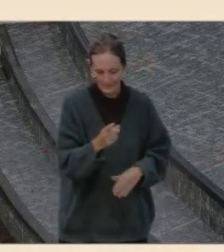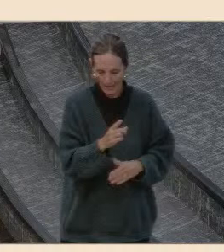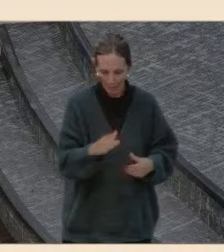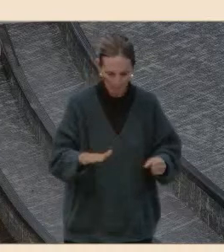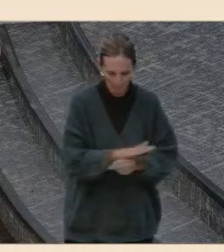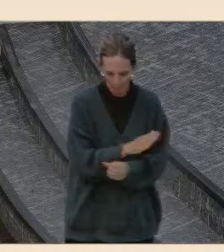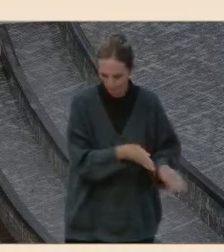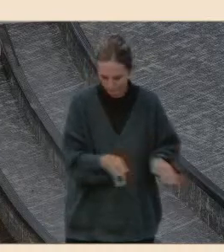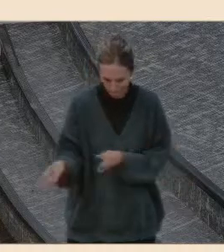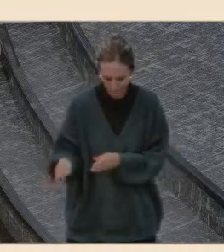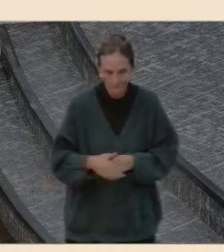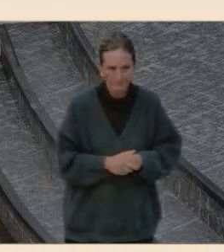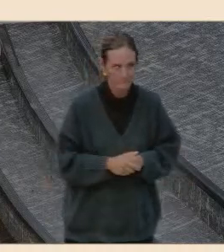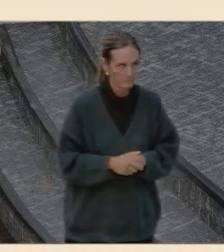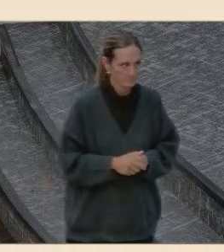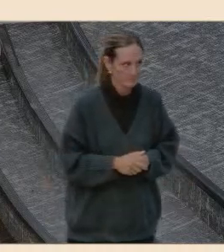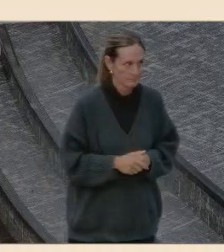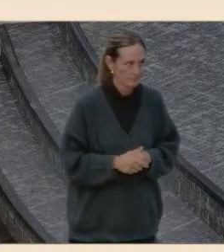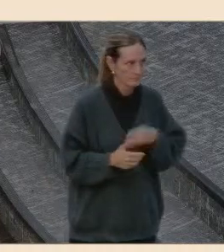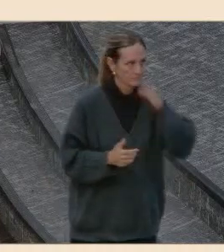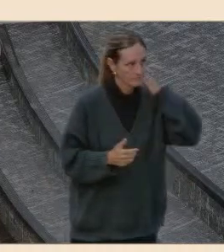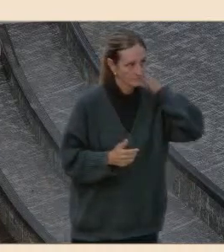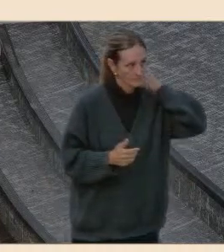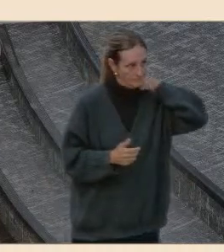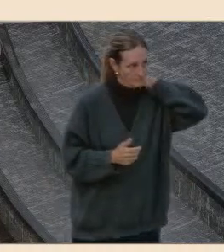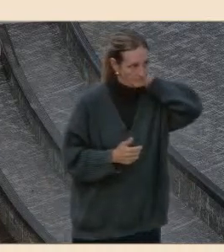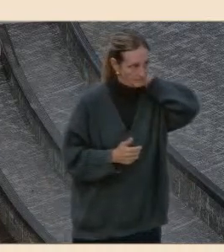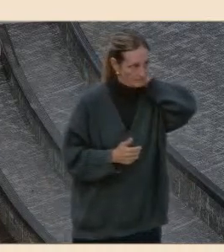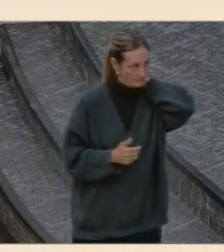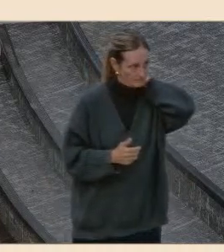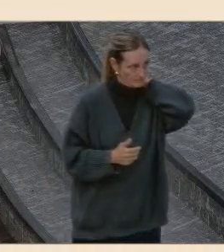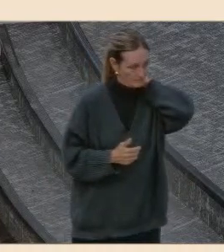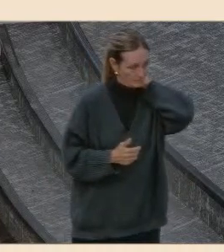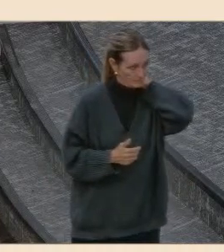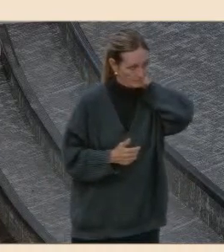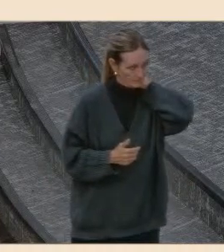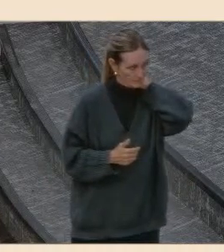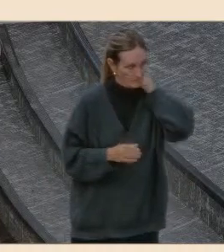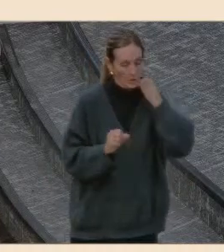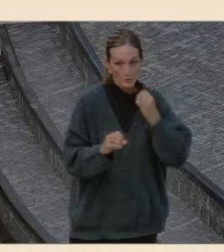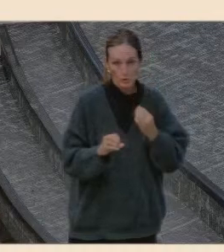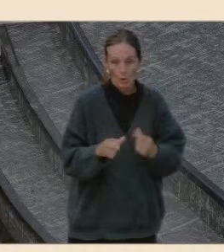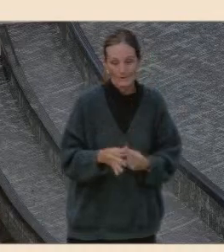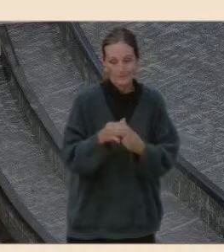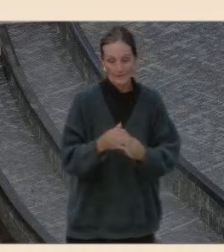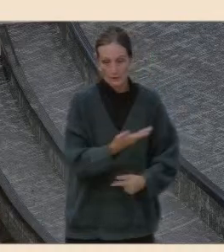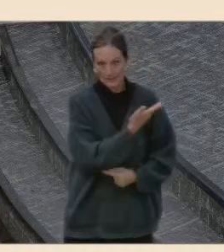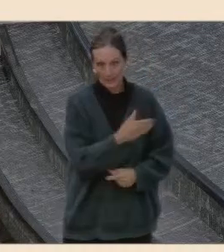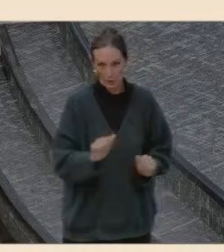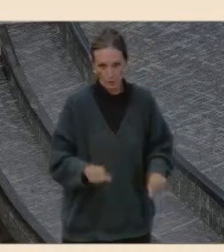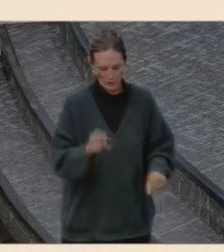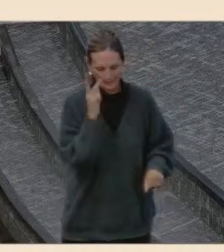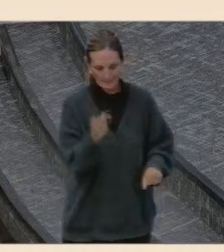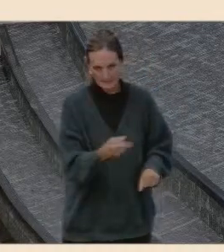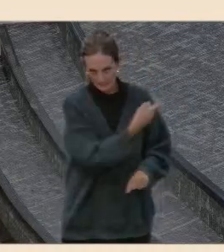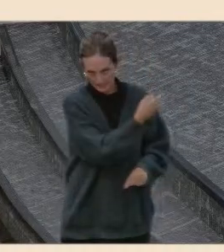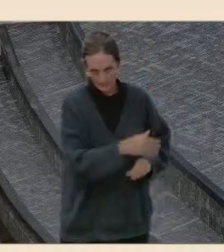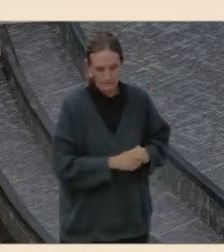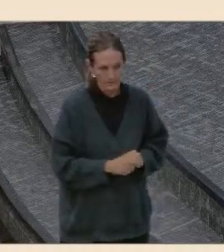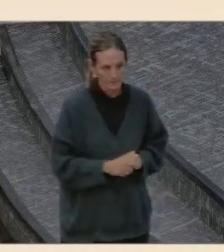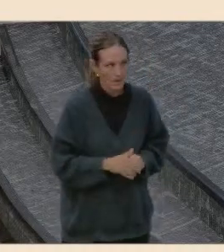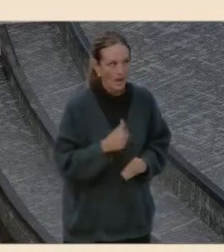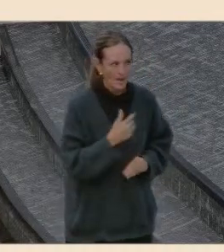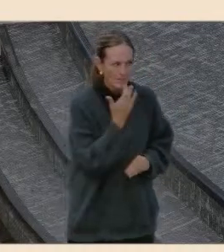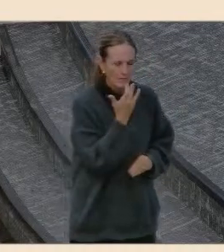And especially here, if you can see there, like I say, I would rather us be